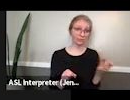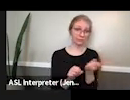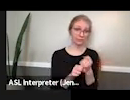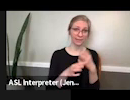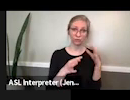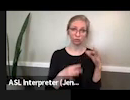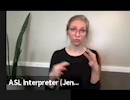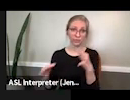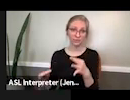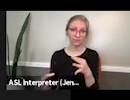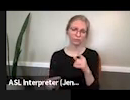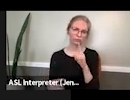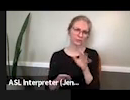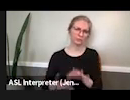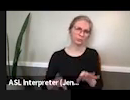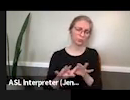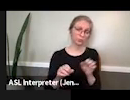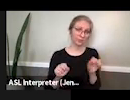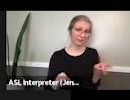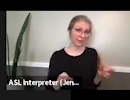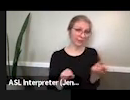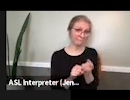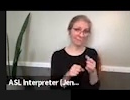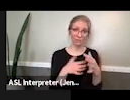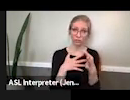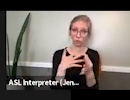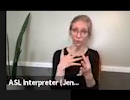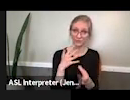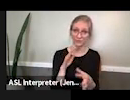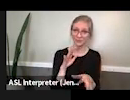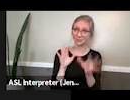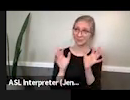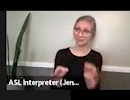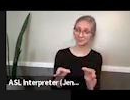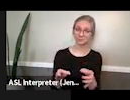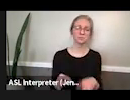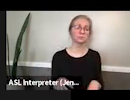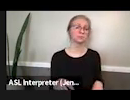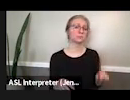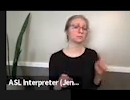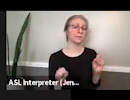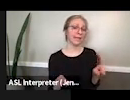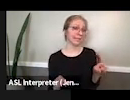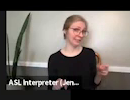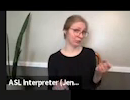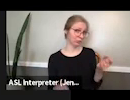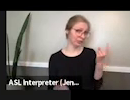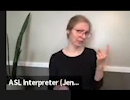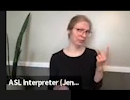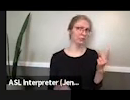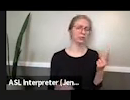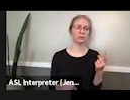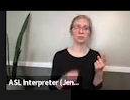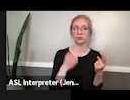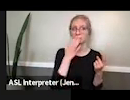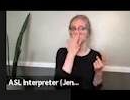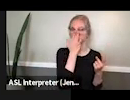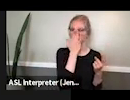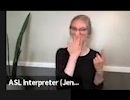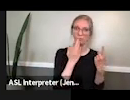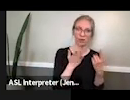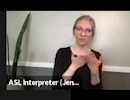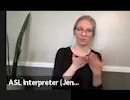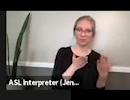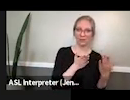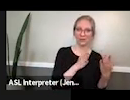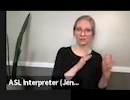really important. If kids can make choices, is he able to understand that one thing can stand for another thing? That's